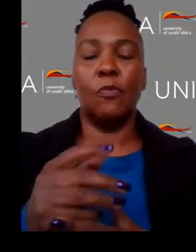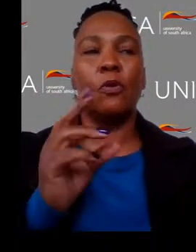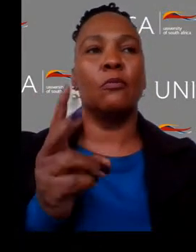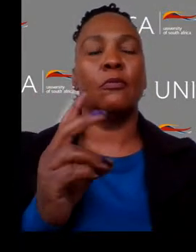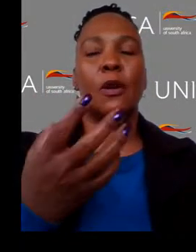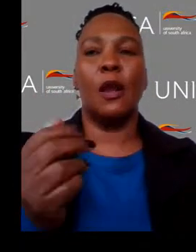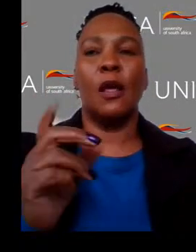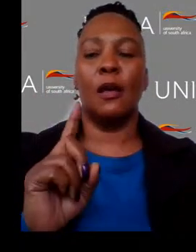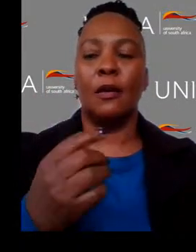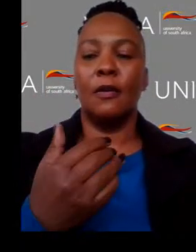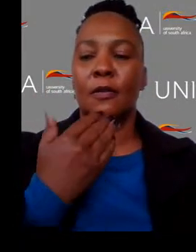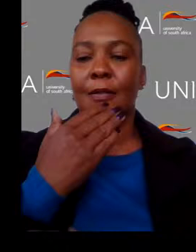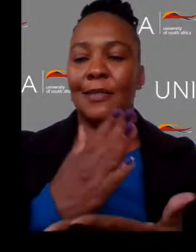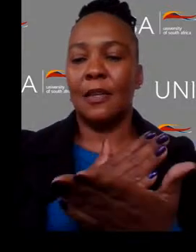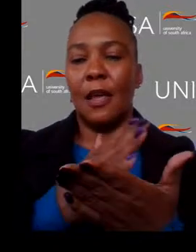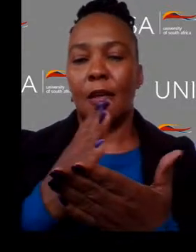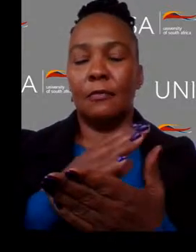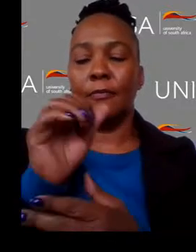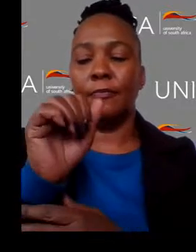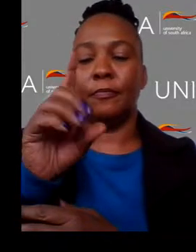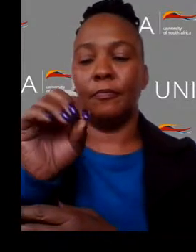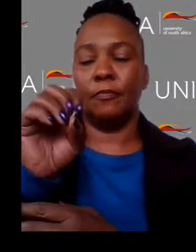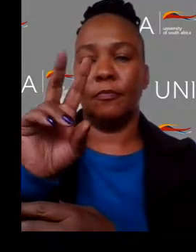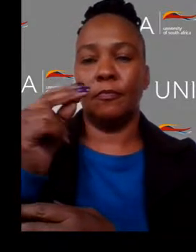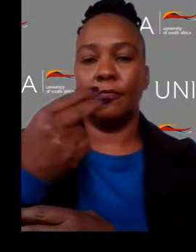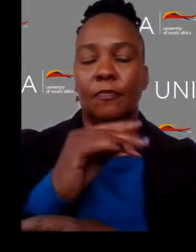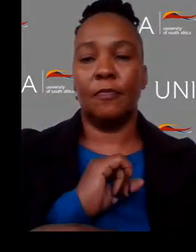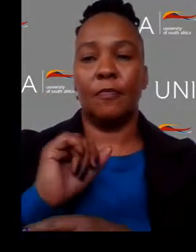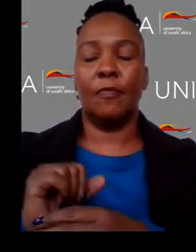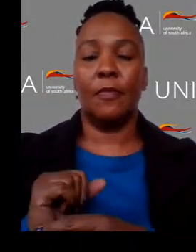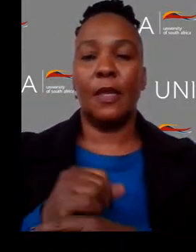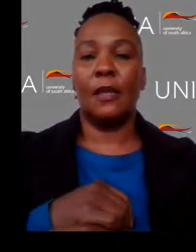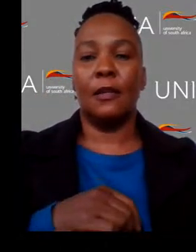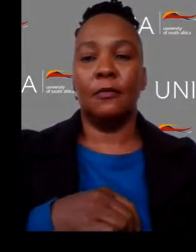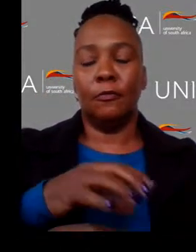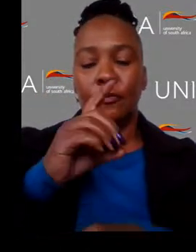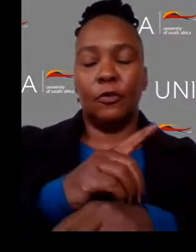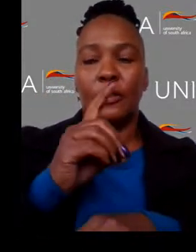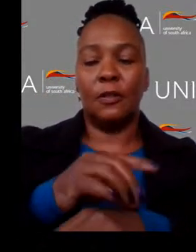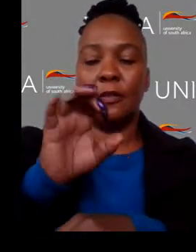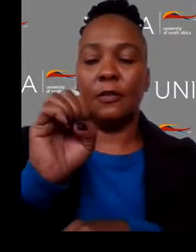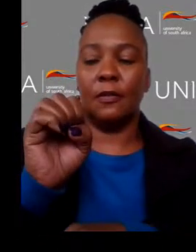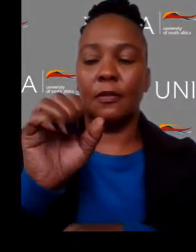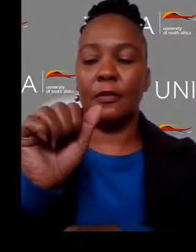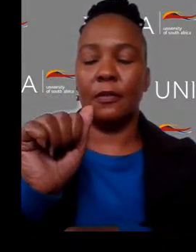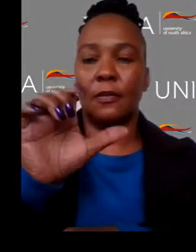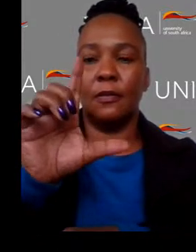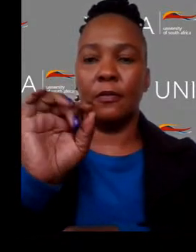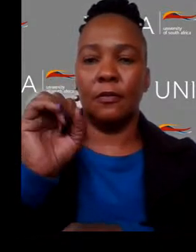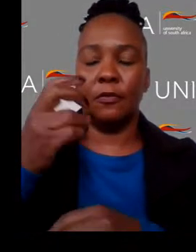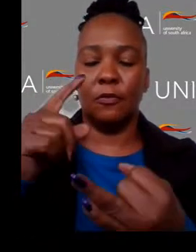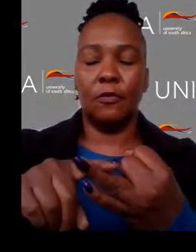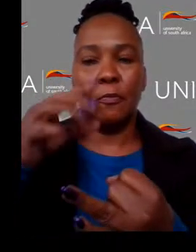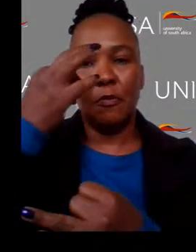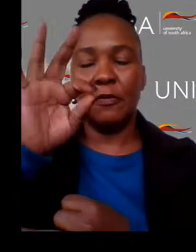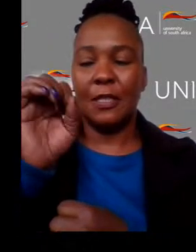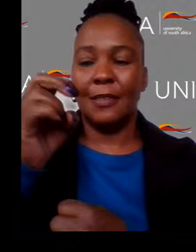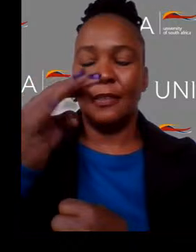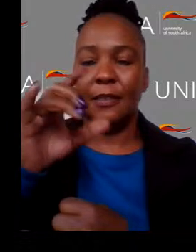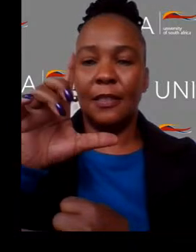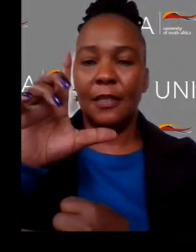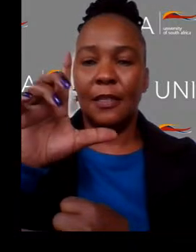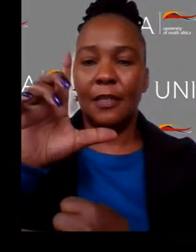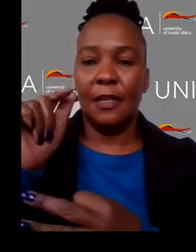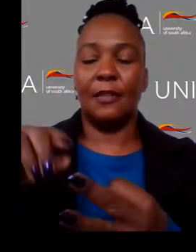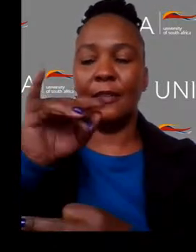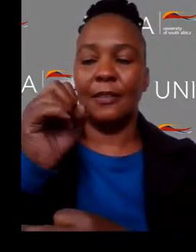with us some of the ADOV colleagues, Dr. Salosh Govender, Professor Sheila Mahulele, Jessica